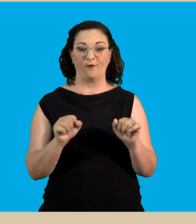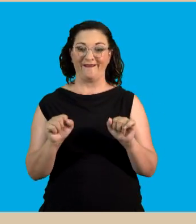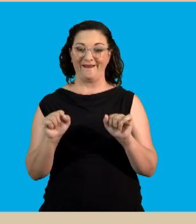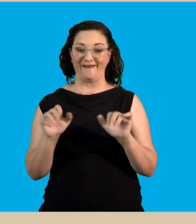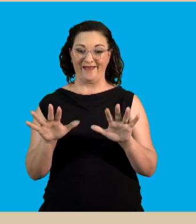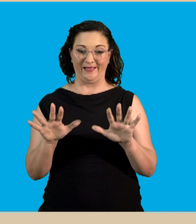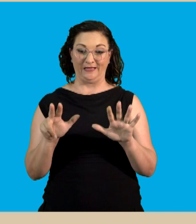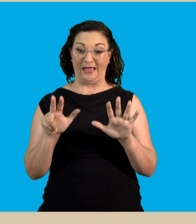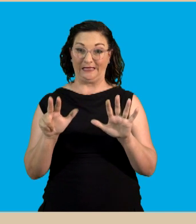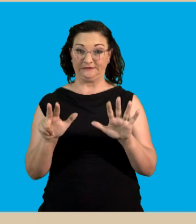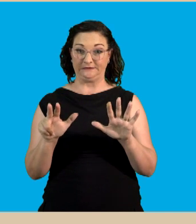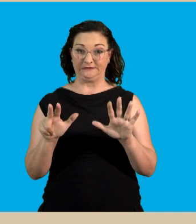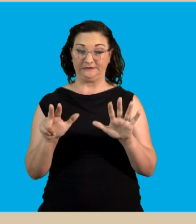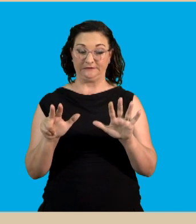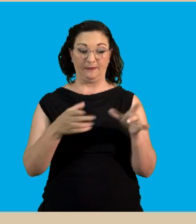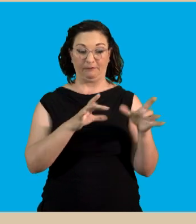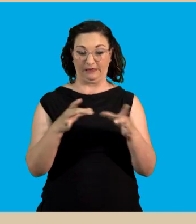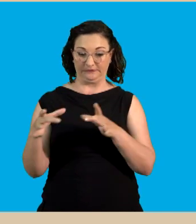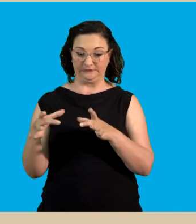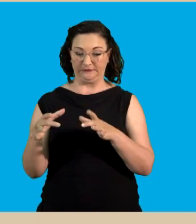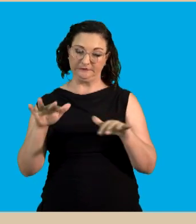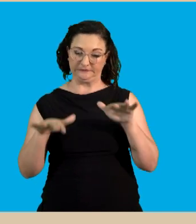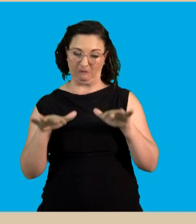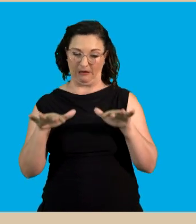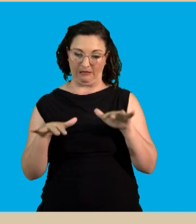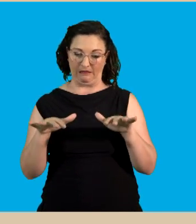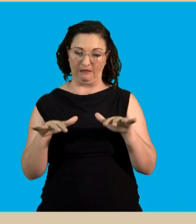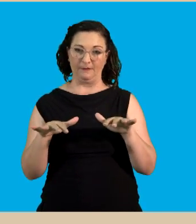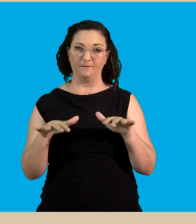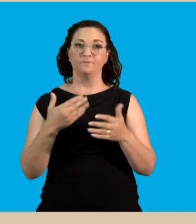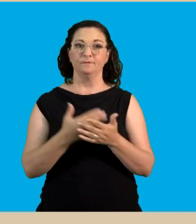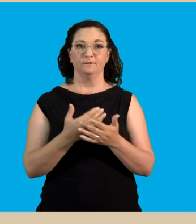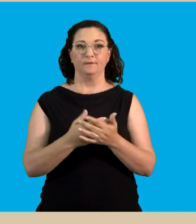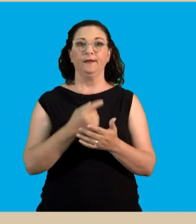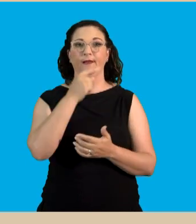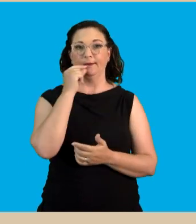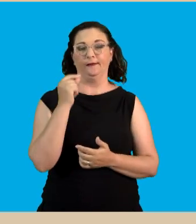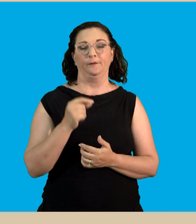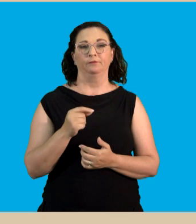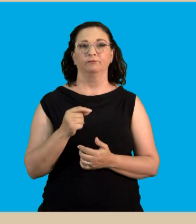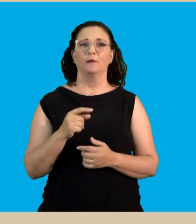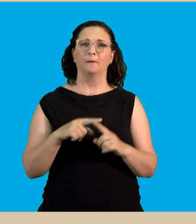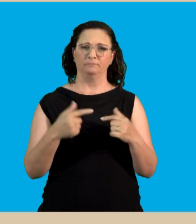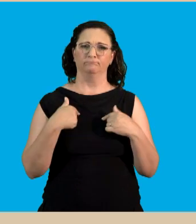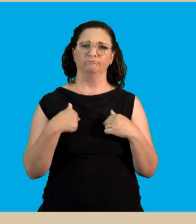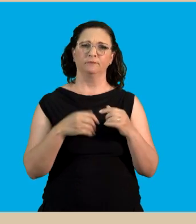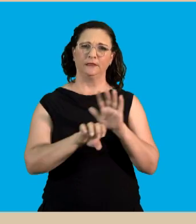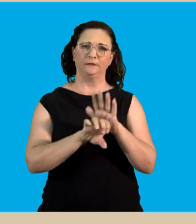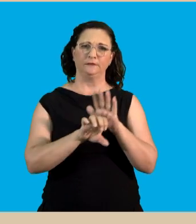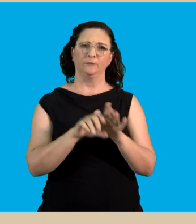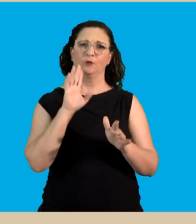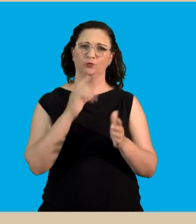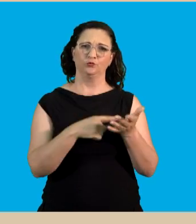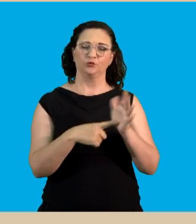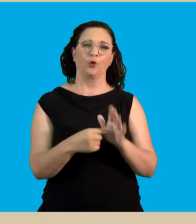8 planets. Okay? Instead of giving you 2 similarities, I'm just going to give you 3, because in all of them, all the